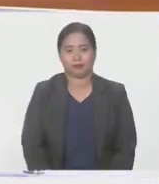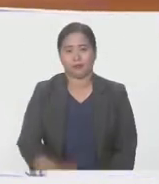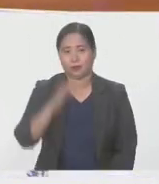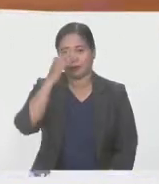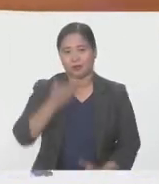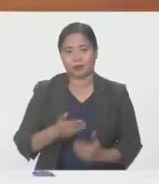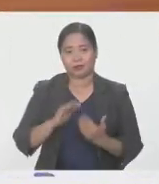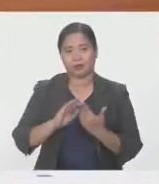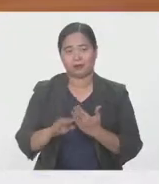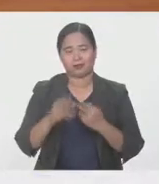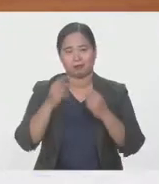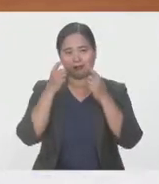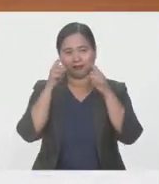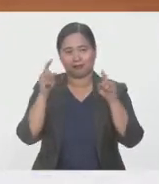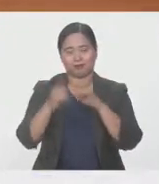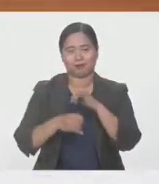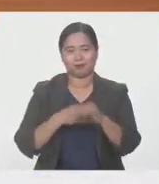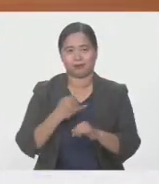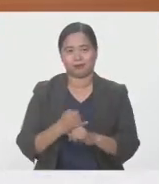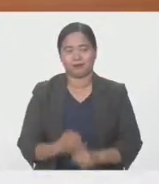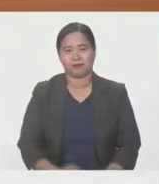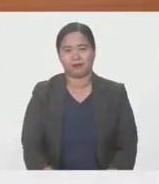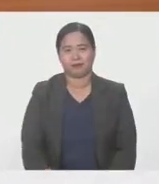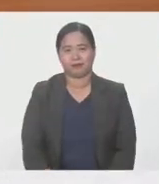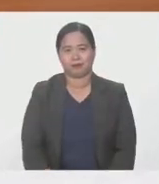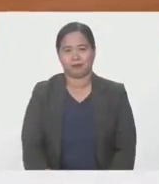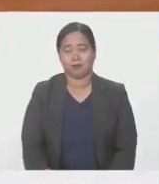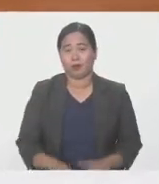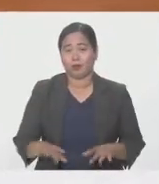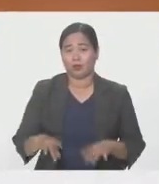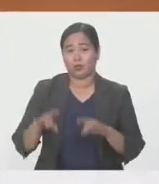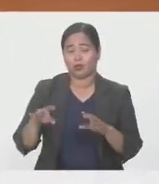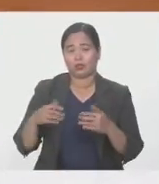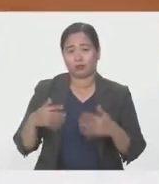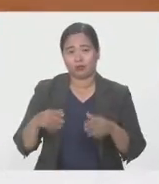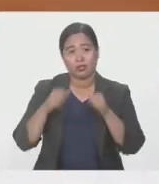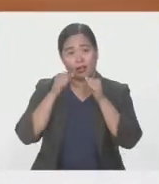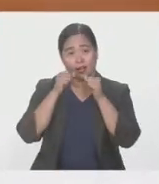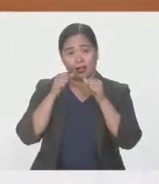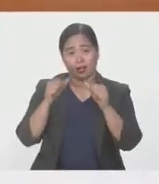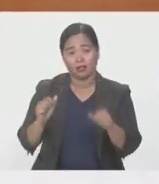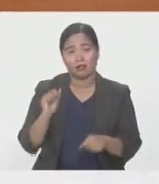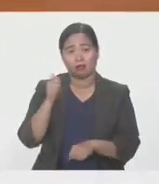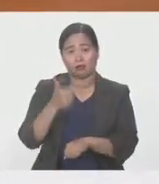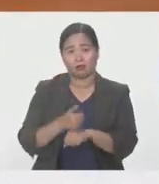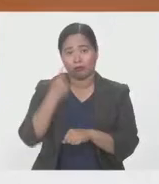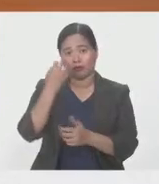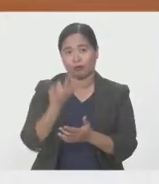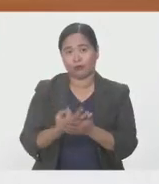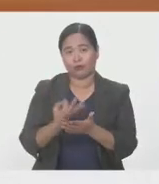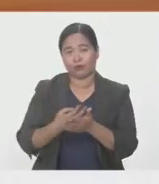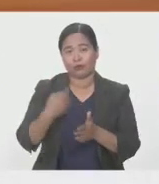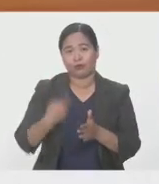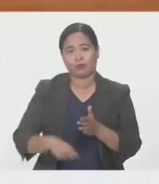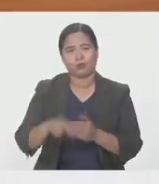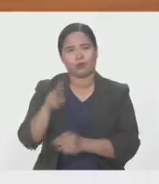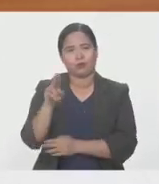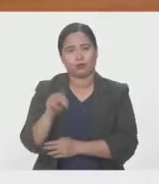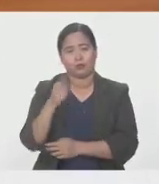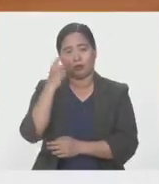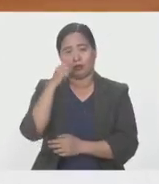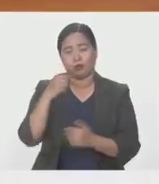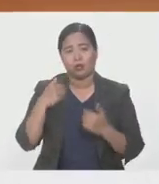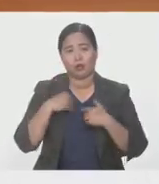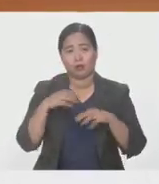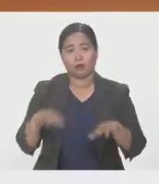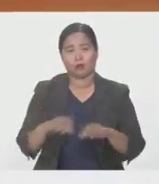Welcome back to Mata ng Agila International. Australia has announced the reinstatement of funding to the United Nations Relief and